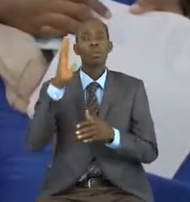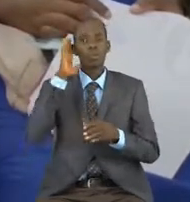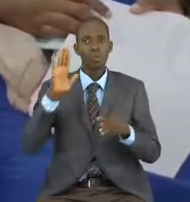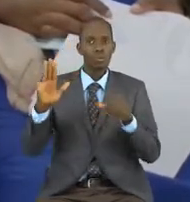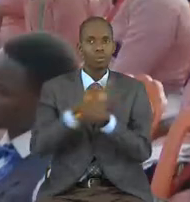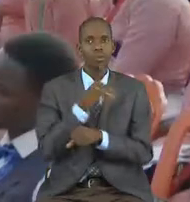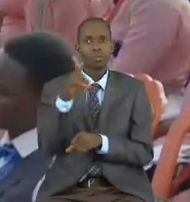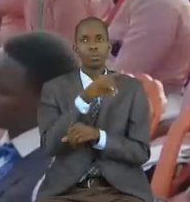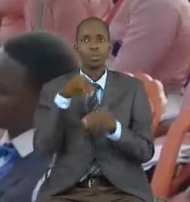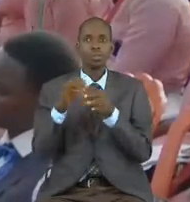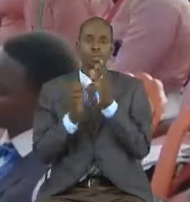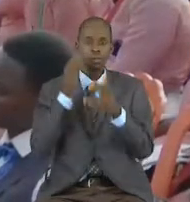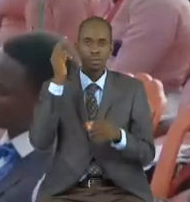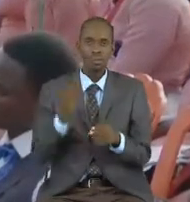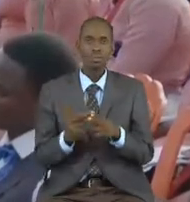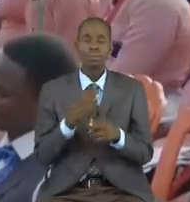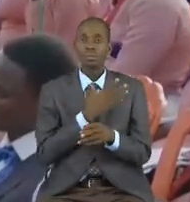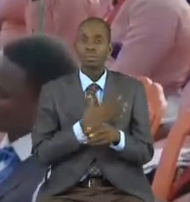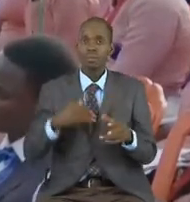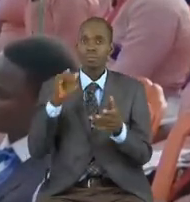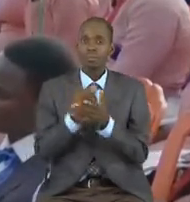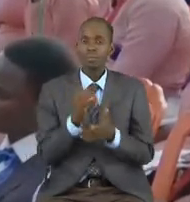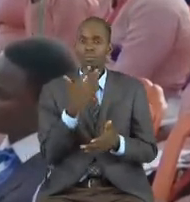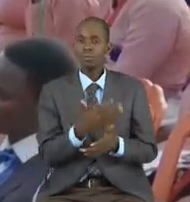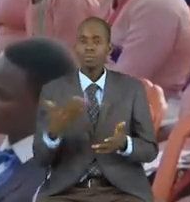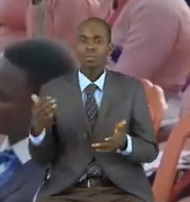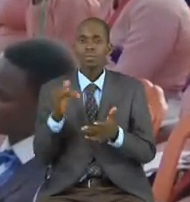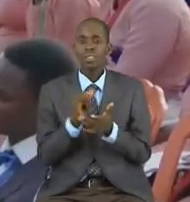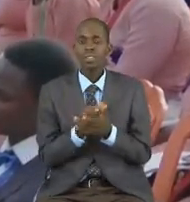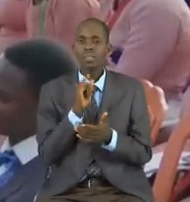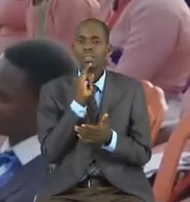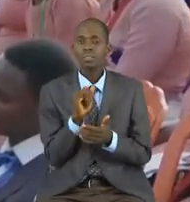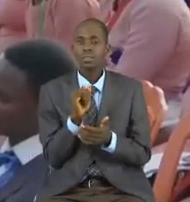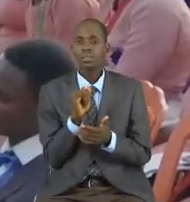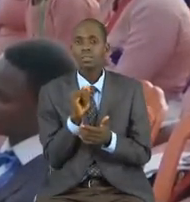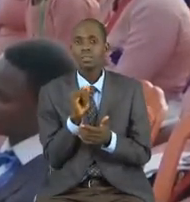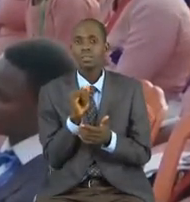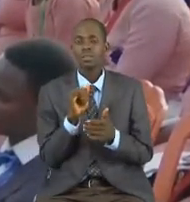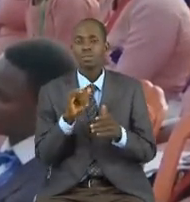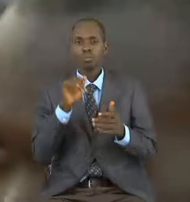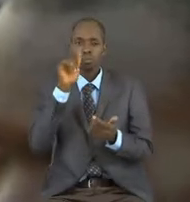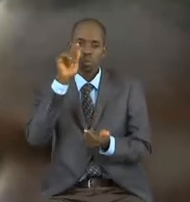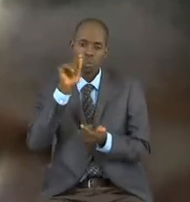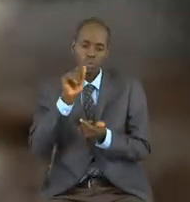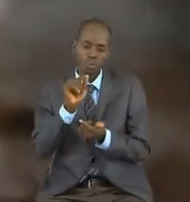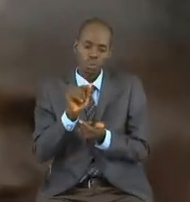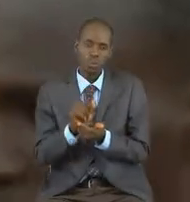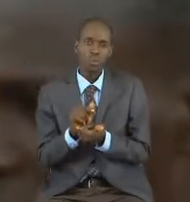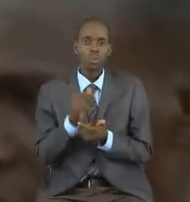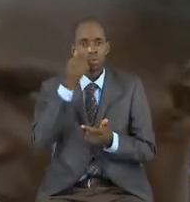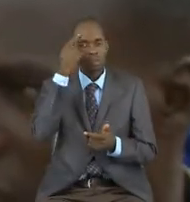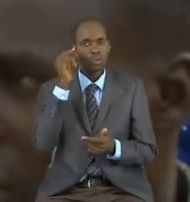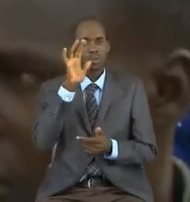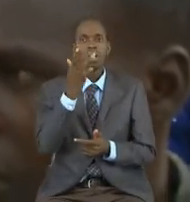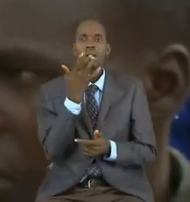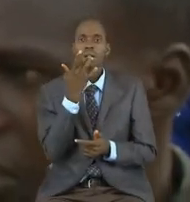your battery. And that thing that is, you know, hum, and it's going down because the battery is down. Today,